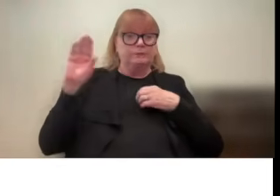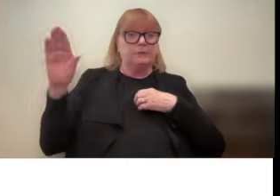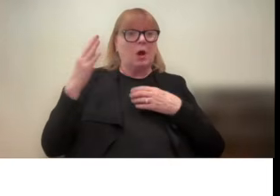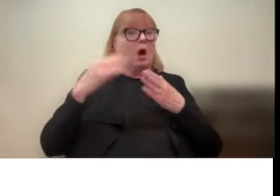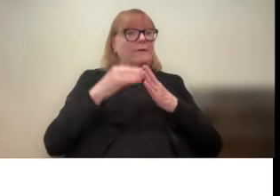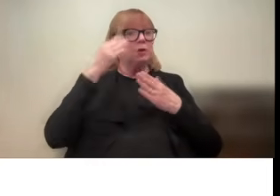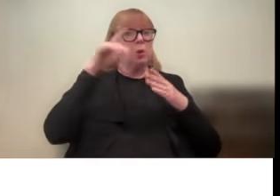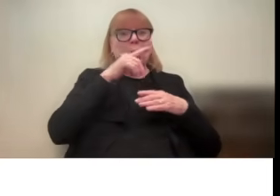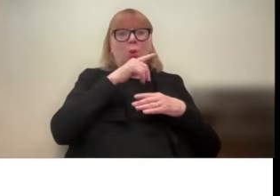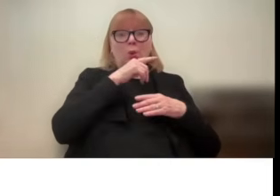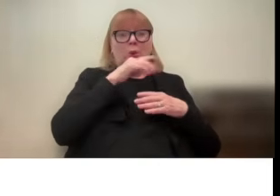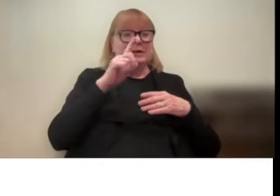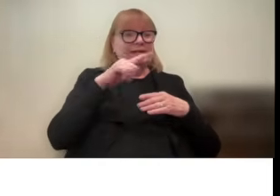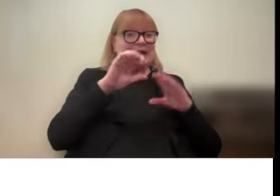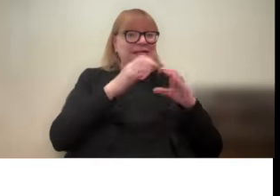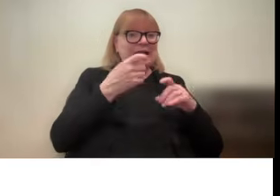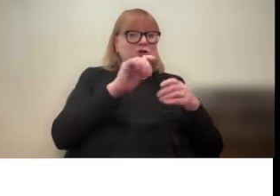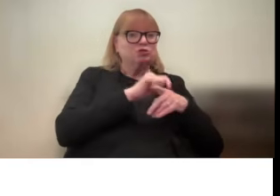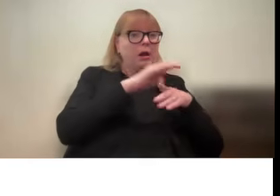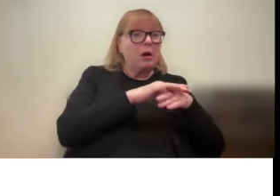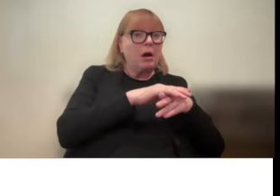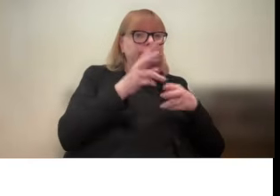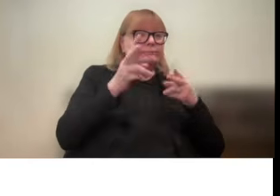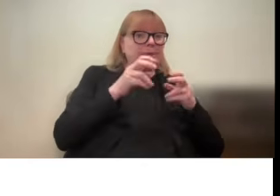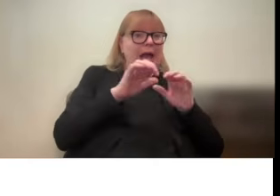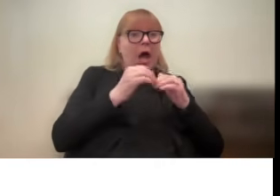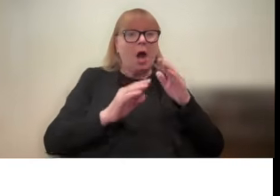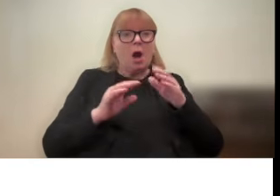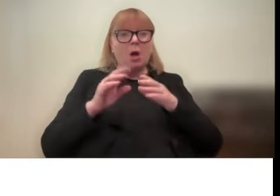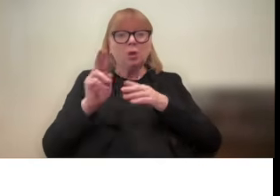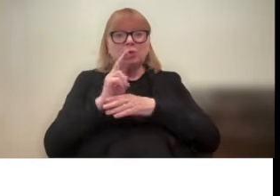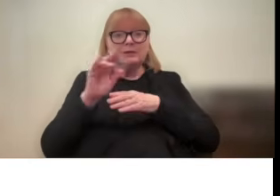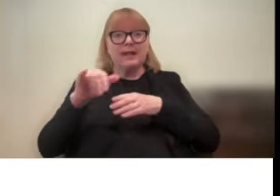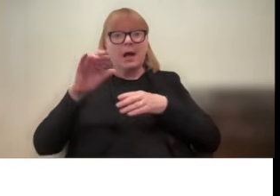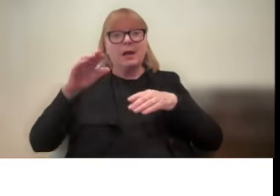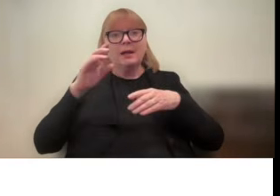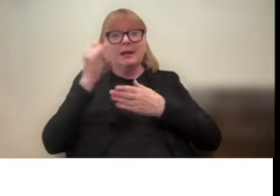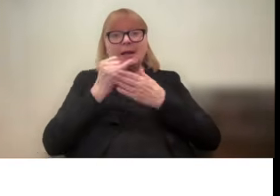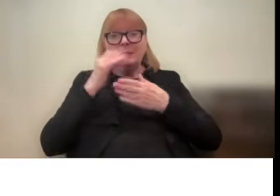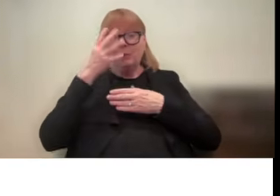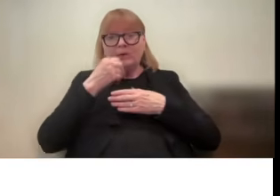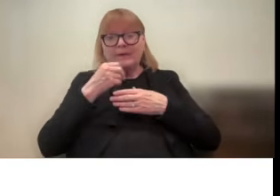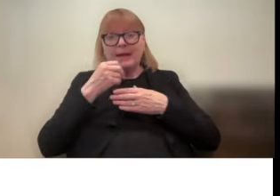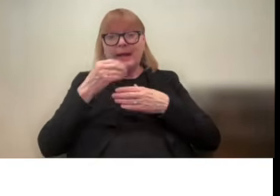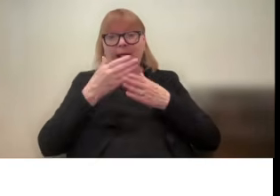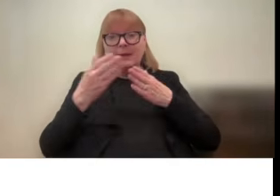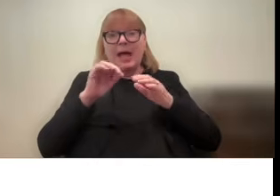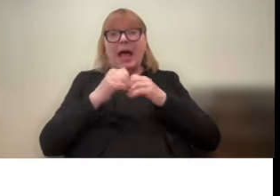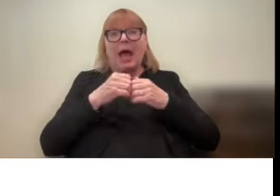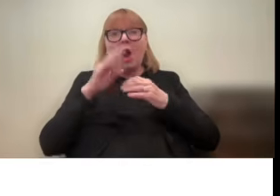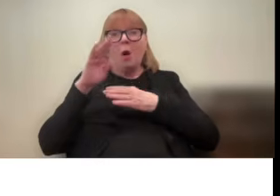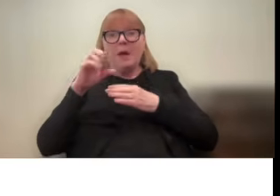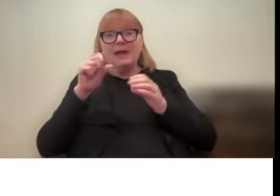don't know exactly what data sets they were trained on, how they weigh certain aesthetic elements, or how biases in those data